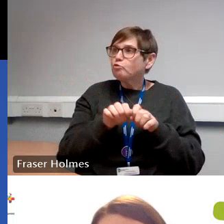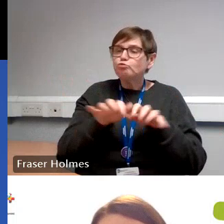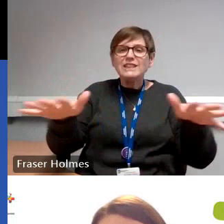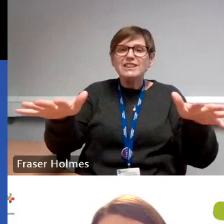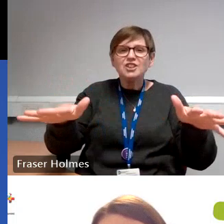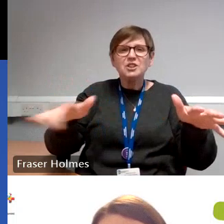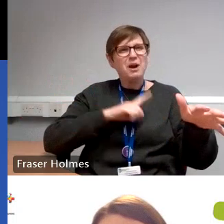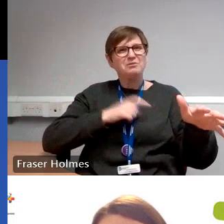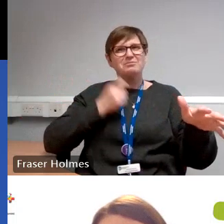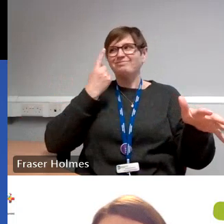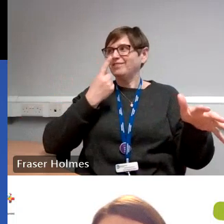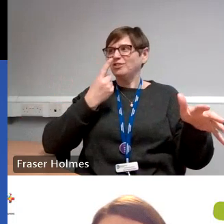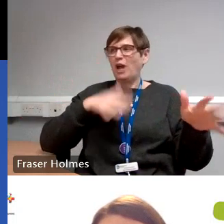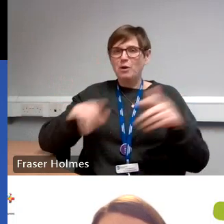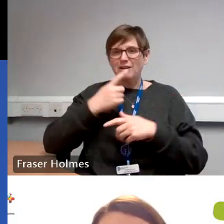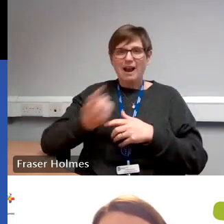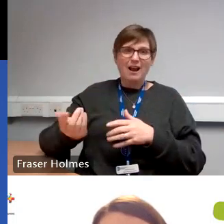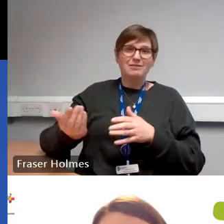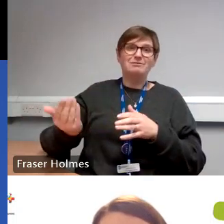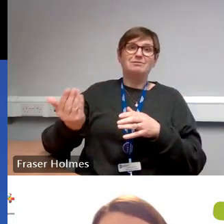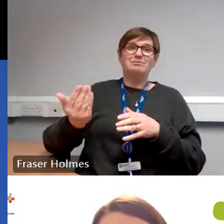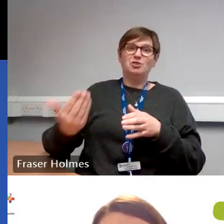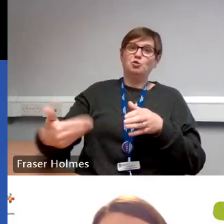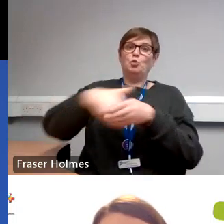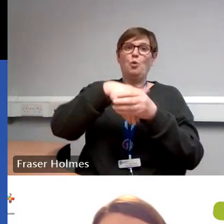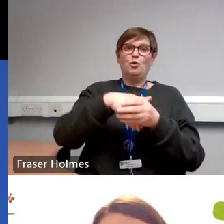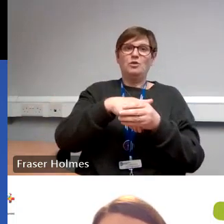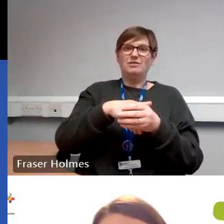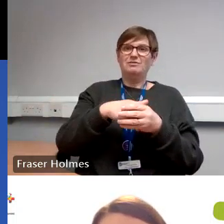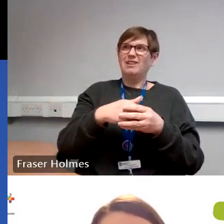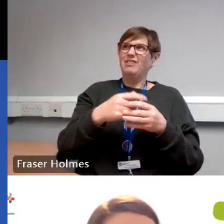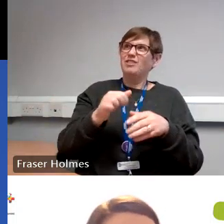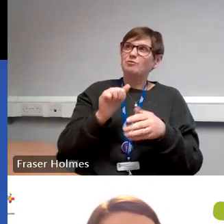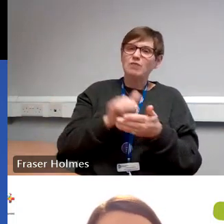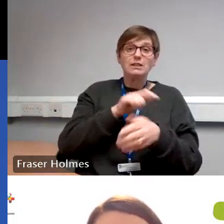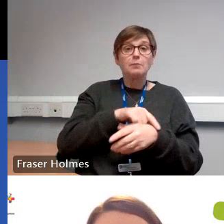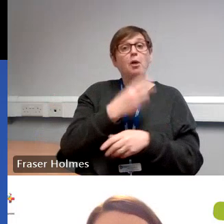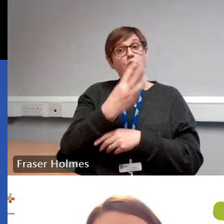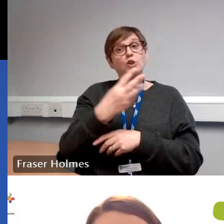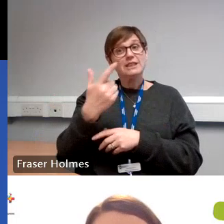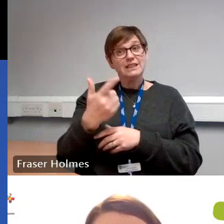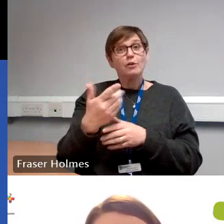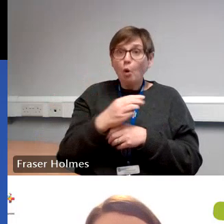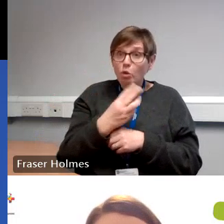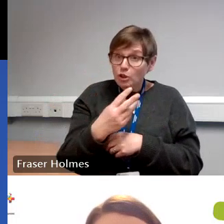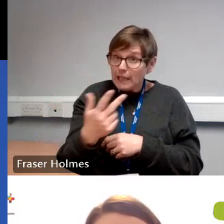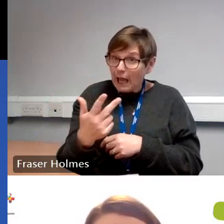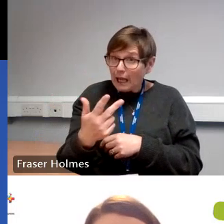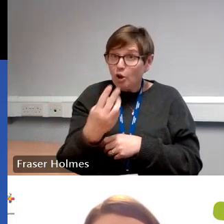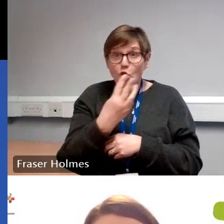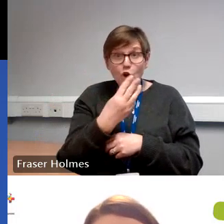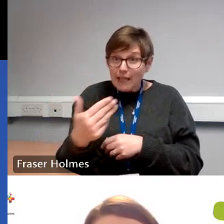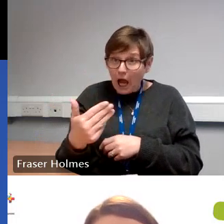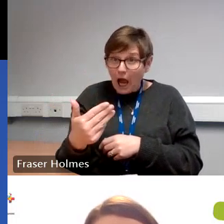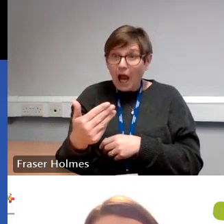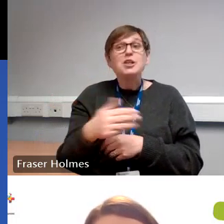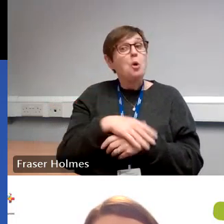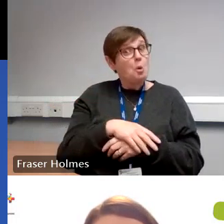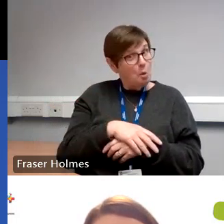everyone can attend on the time, but the 37 that did attend. There were 38, I think there were 39 at one point,